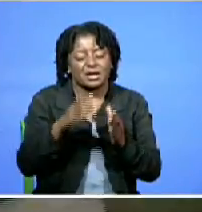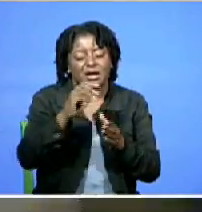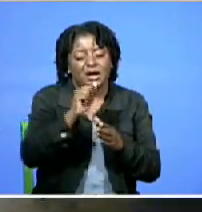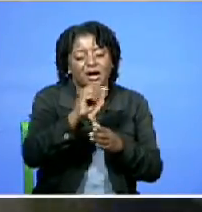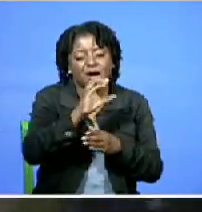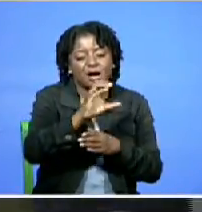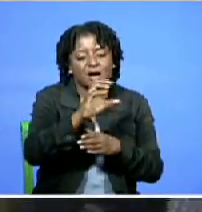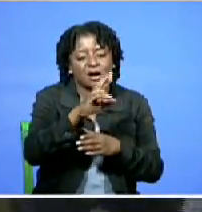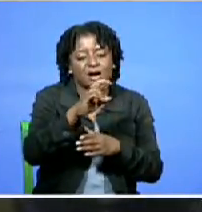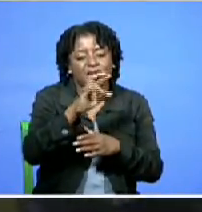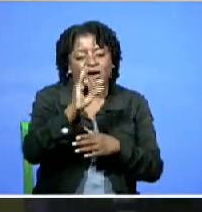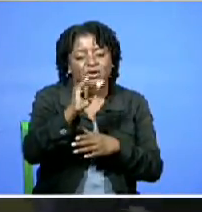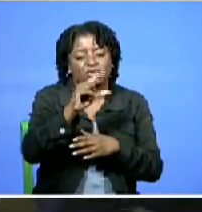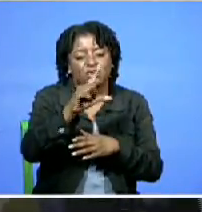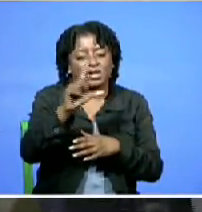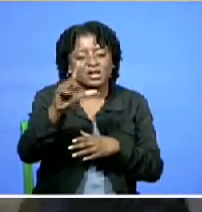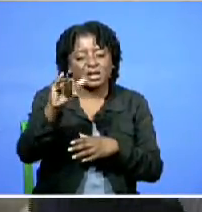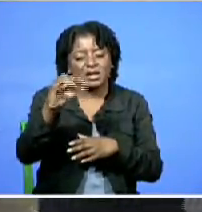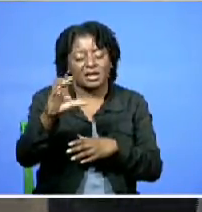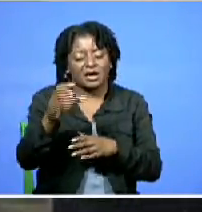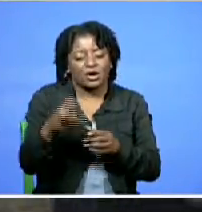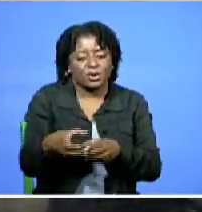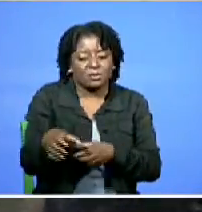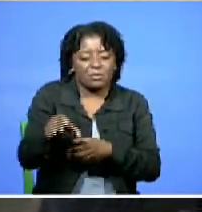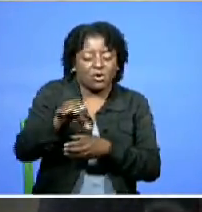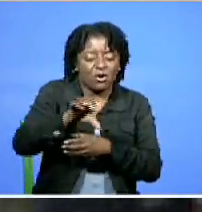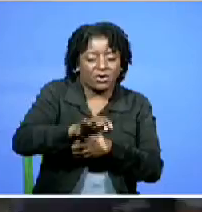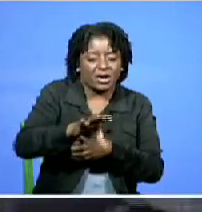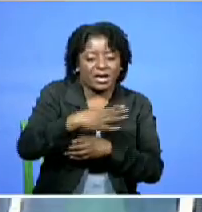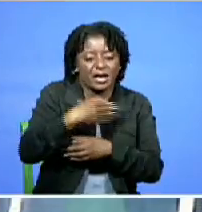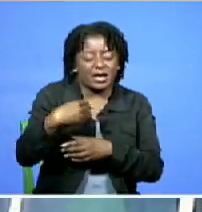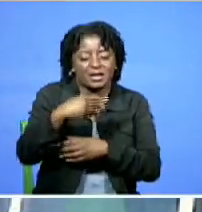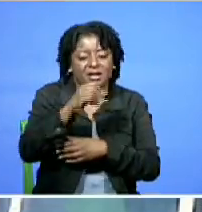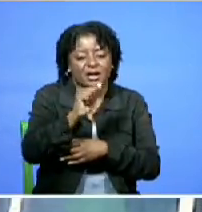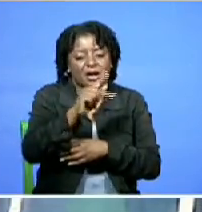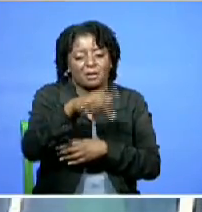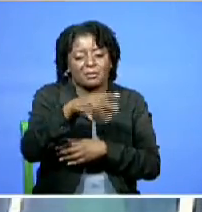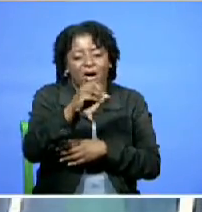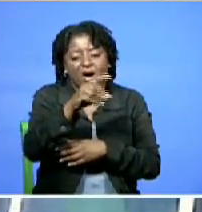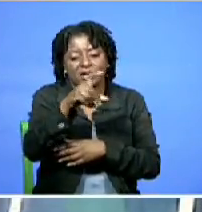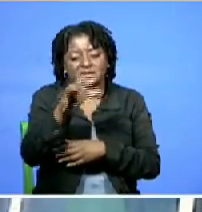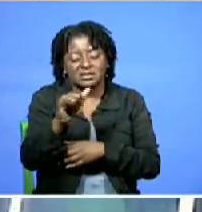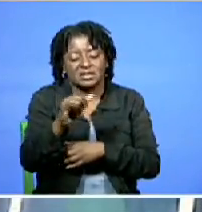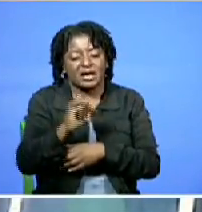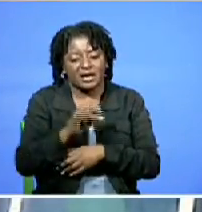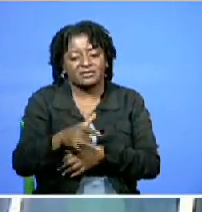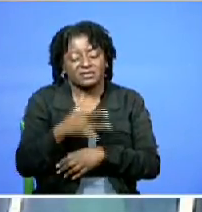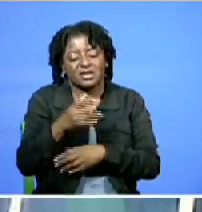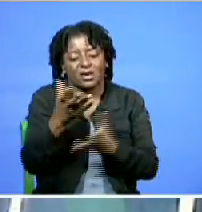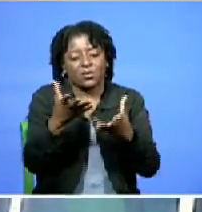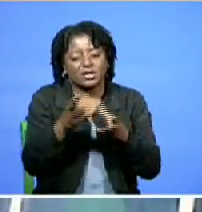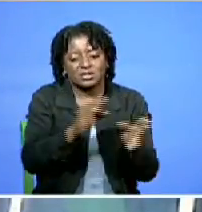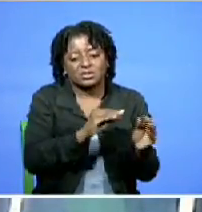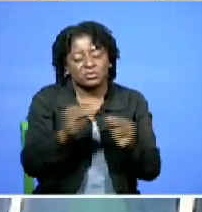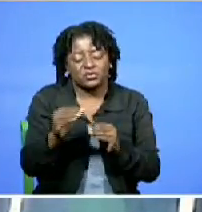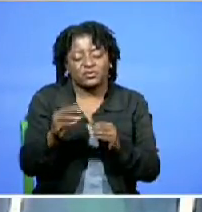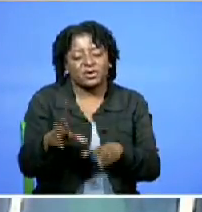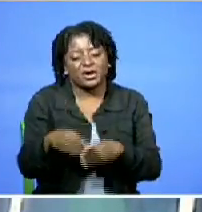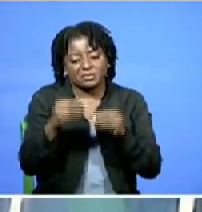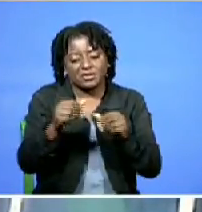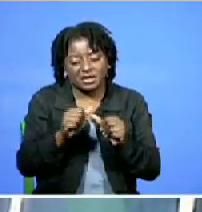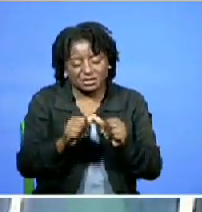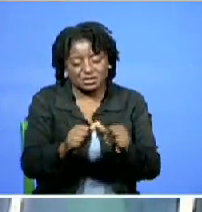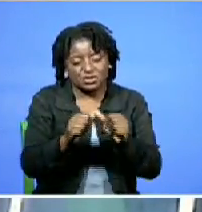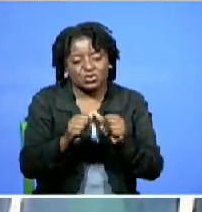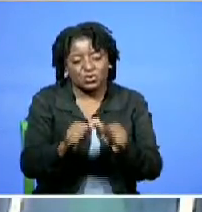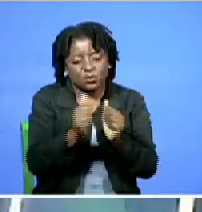start with layering of acrylic paint however I feel I want it to move, and then I put a layer of epoxy and I continue with